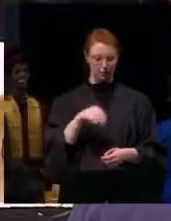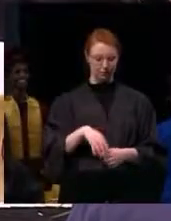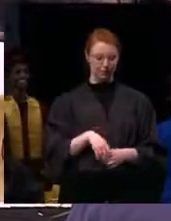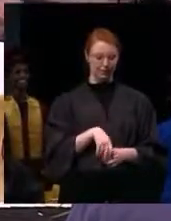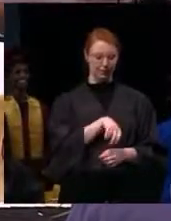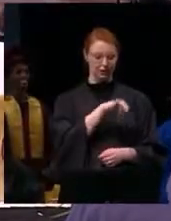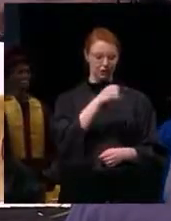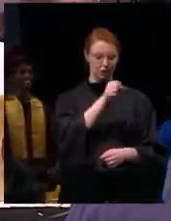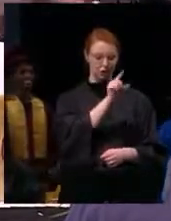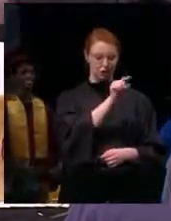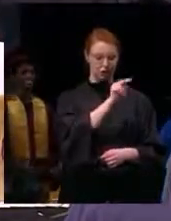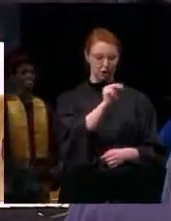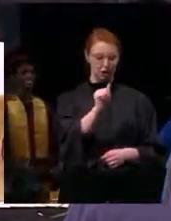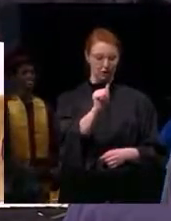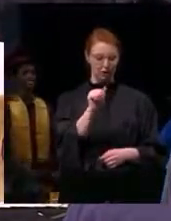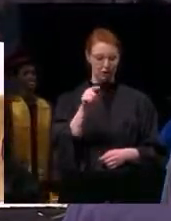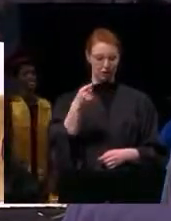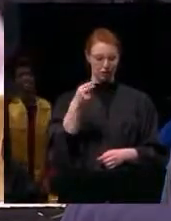Jenna Gorder.